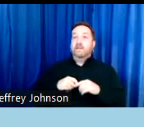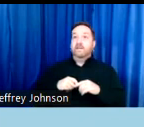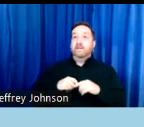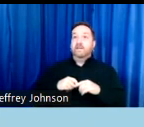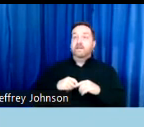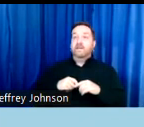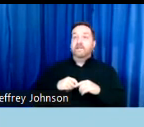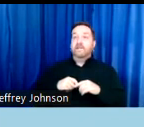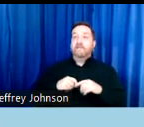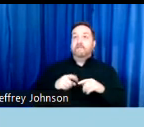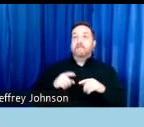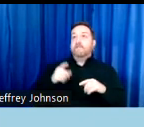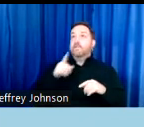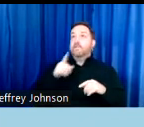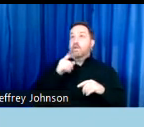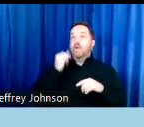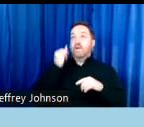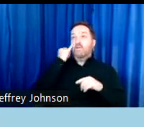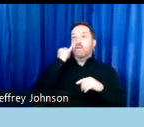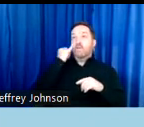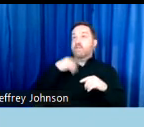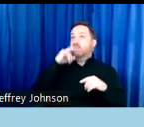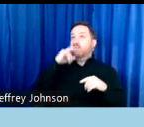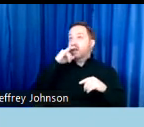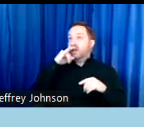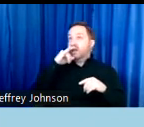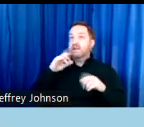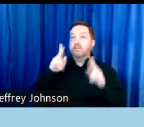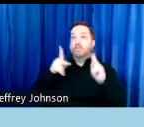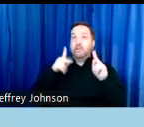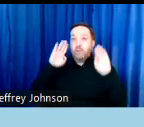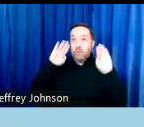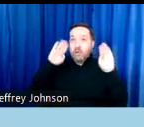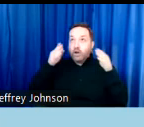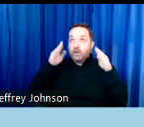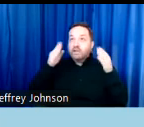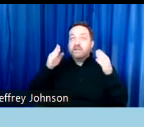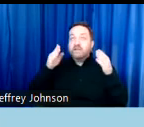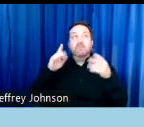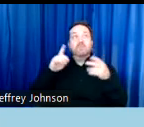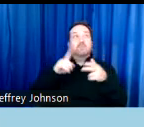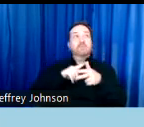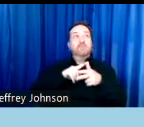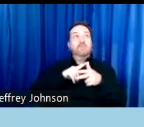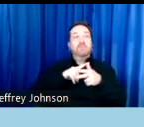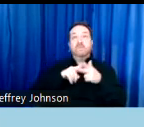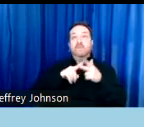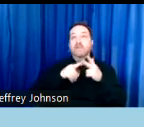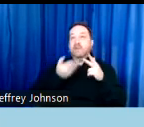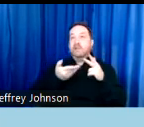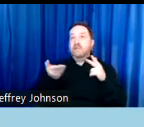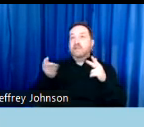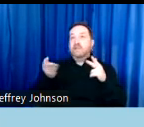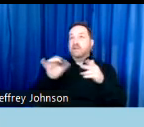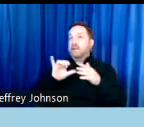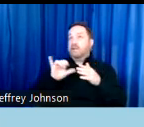little kids or people with autism or stuff like that